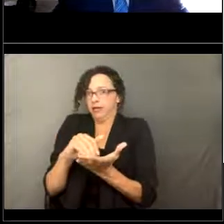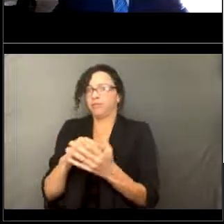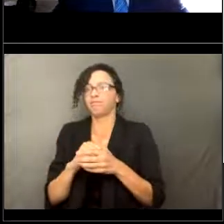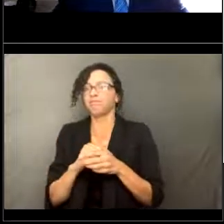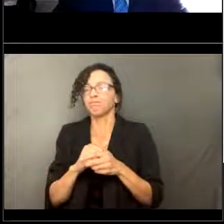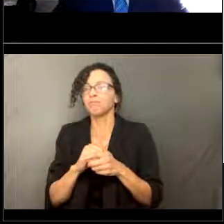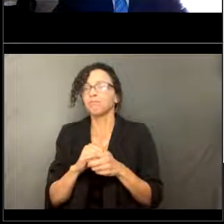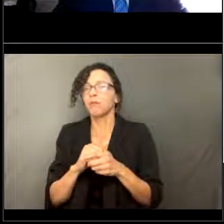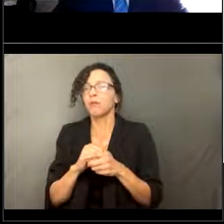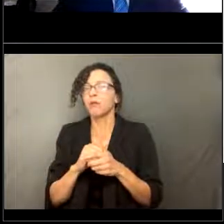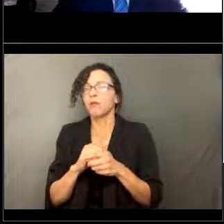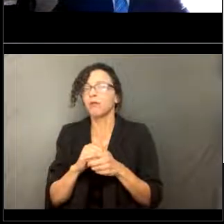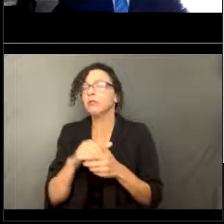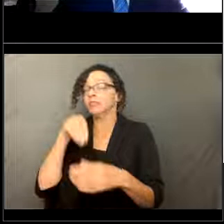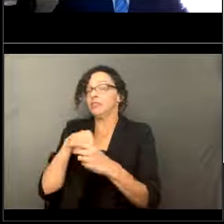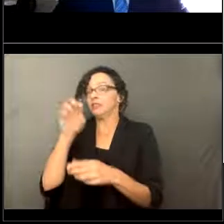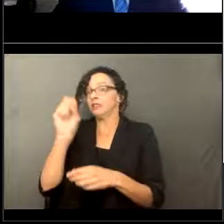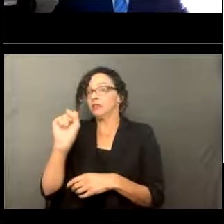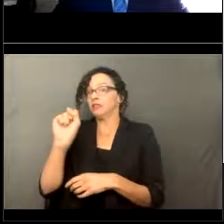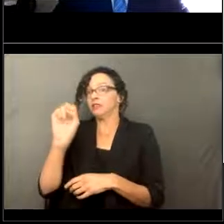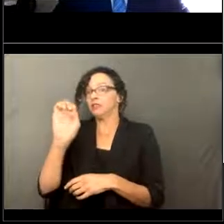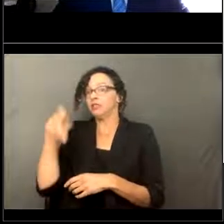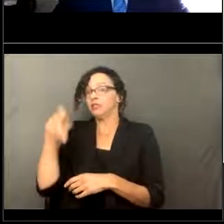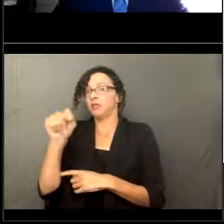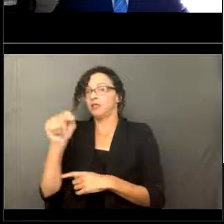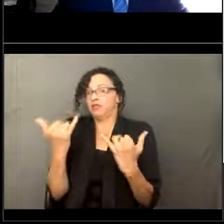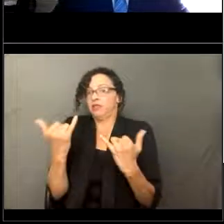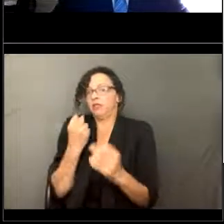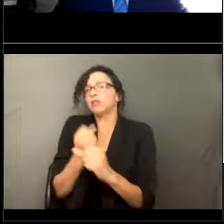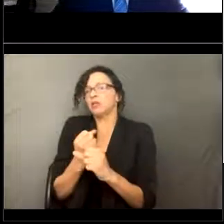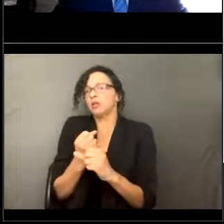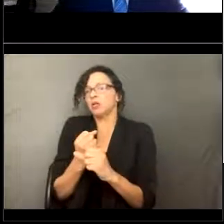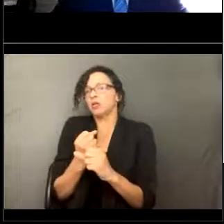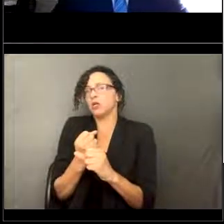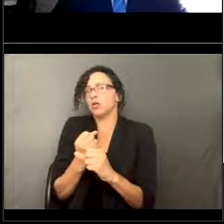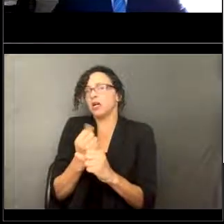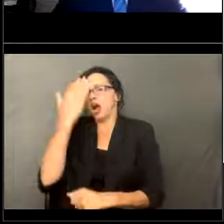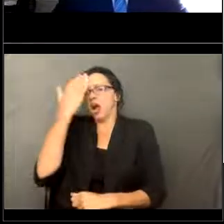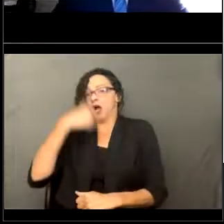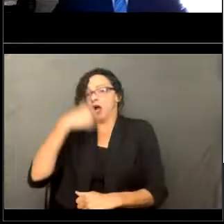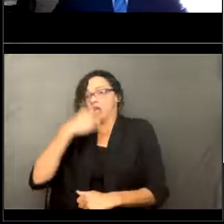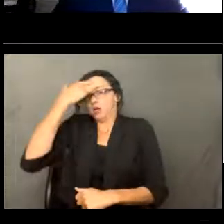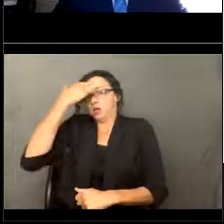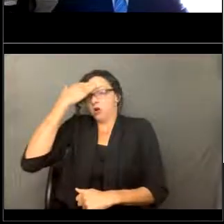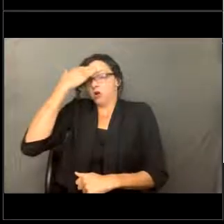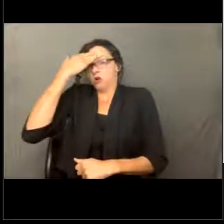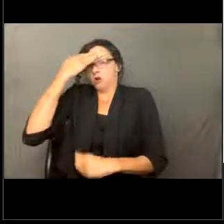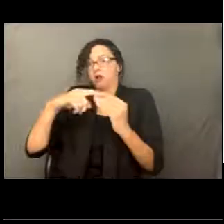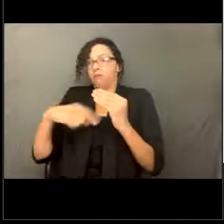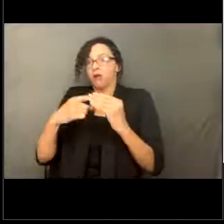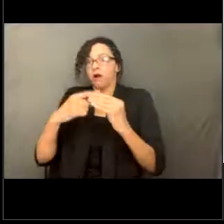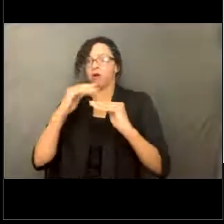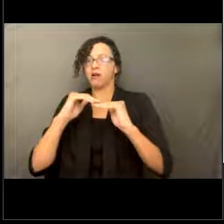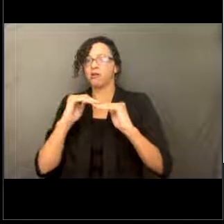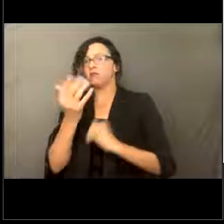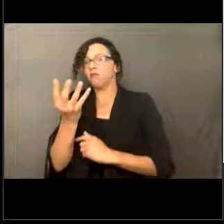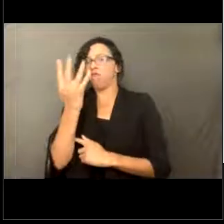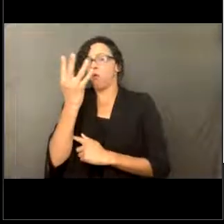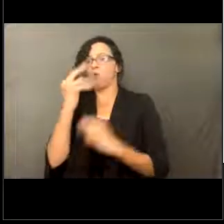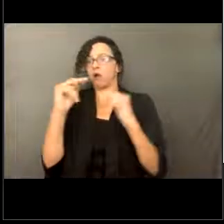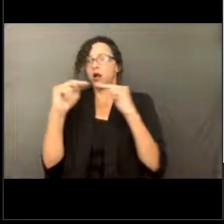In September of this year, I'm aware of at least 4 highway workers being struck by a vehicle